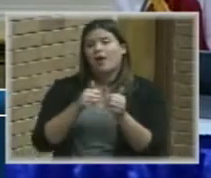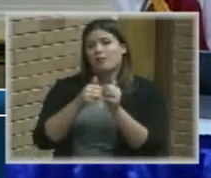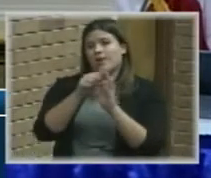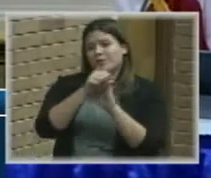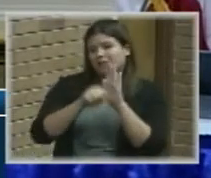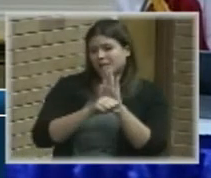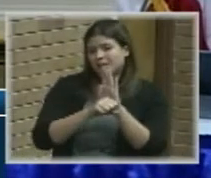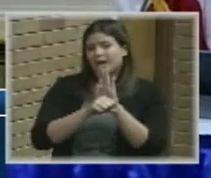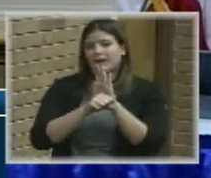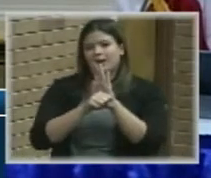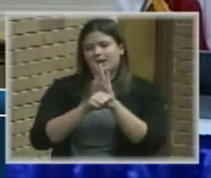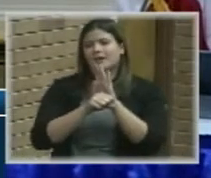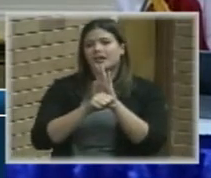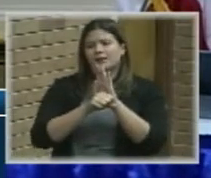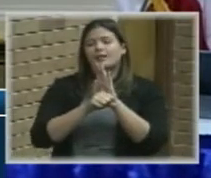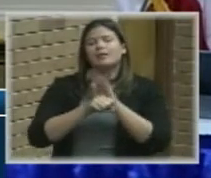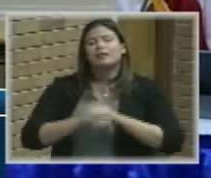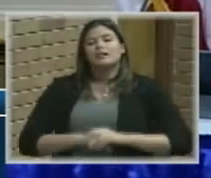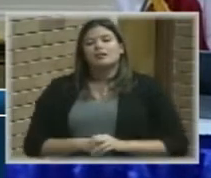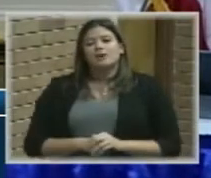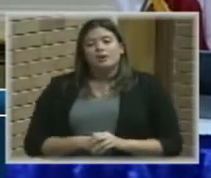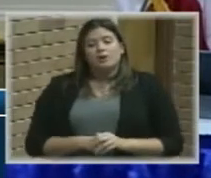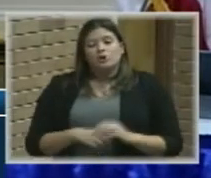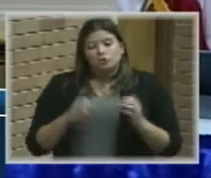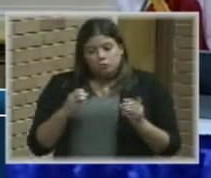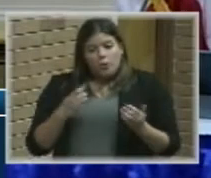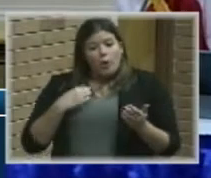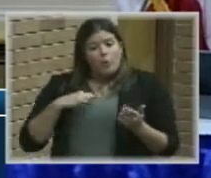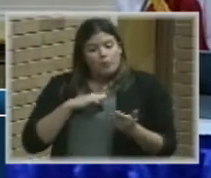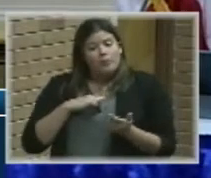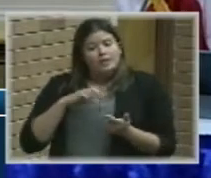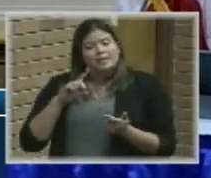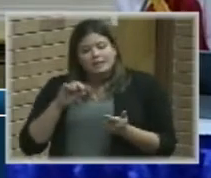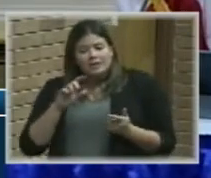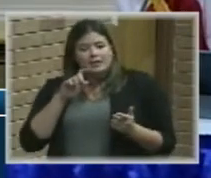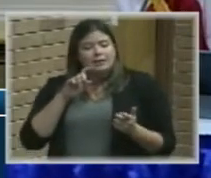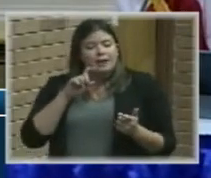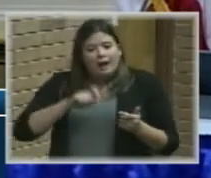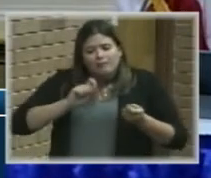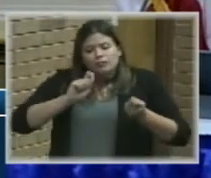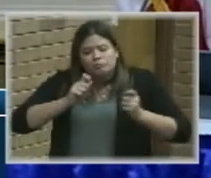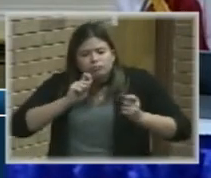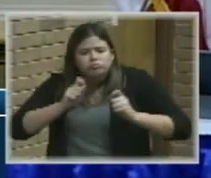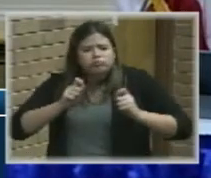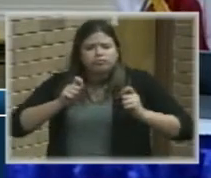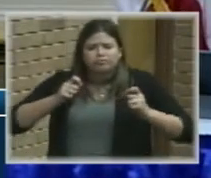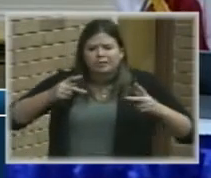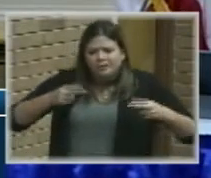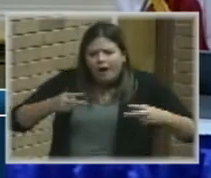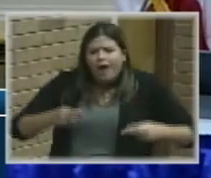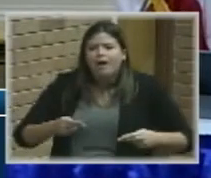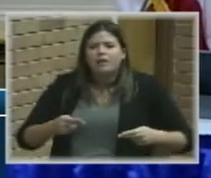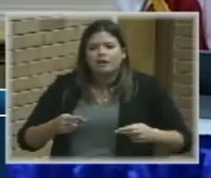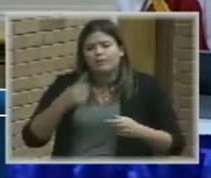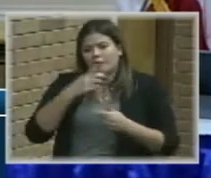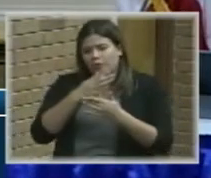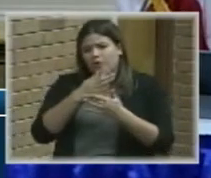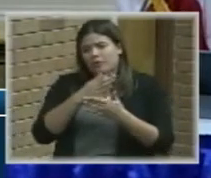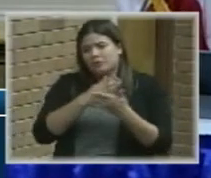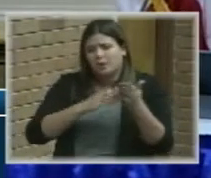cap. So we have had to make revisions and cuts to those